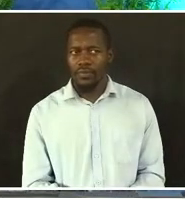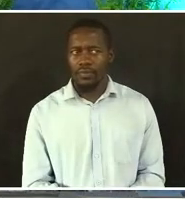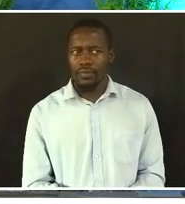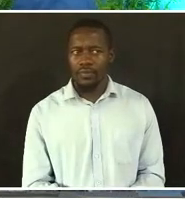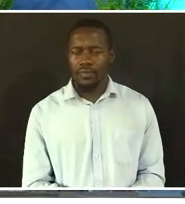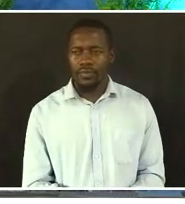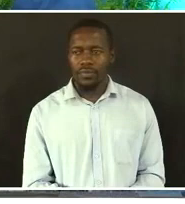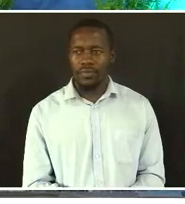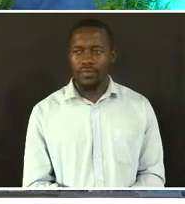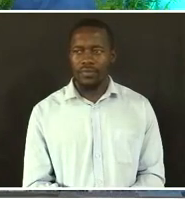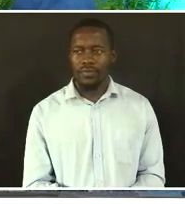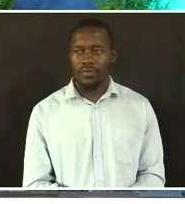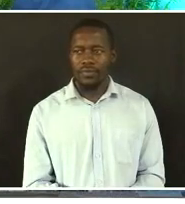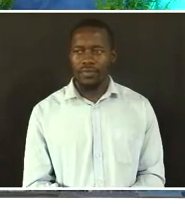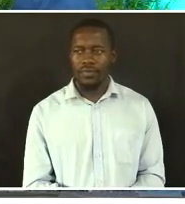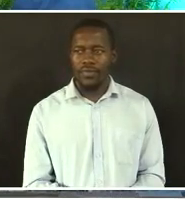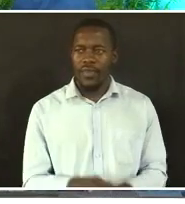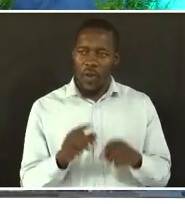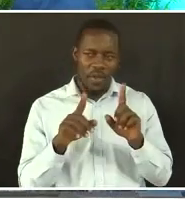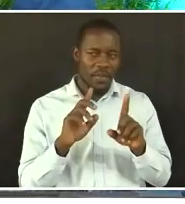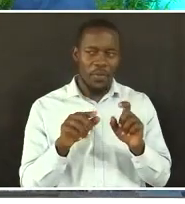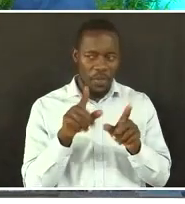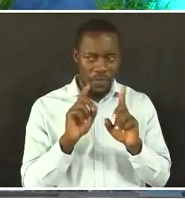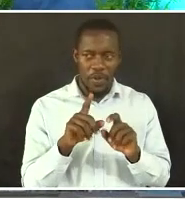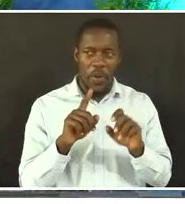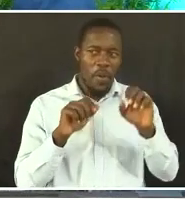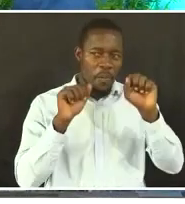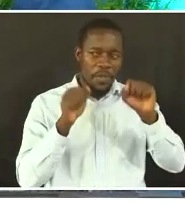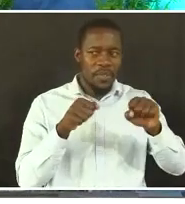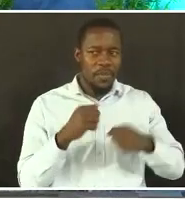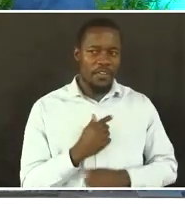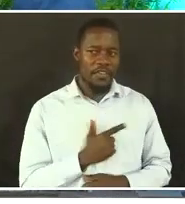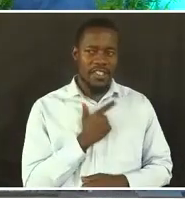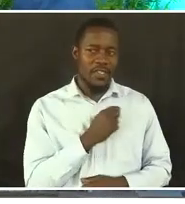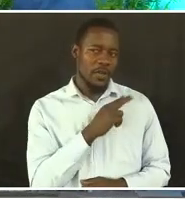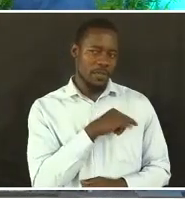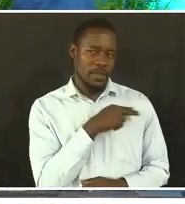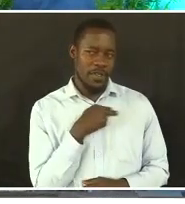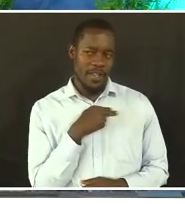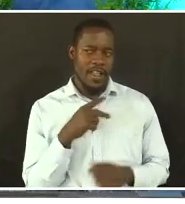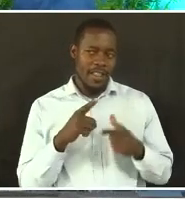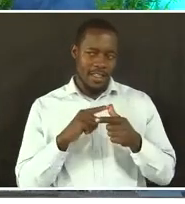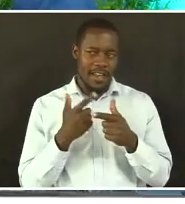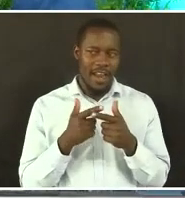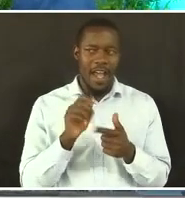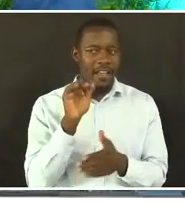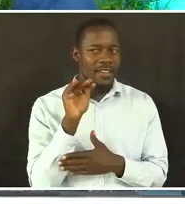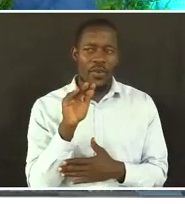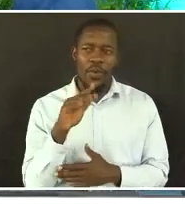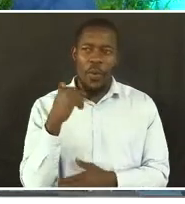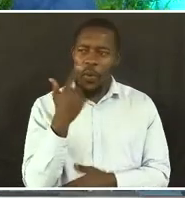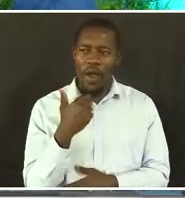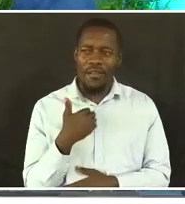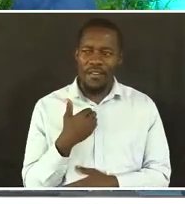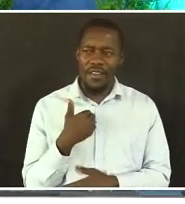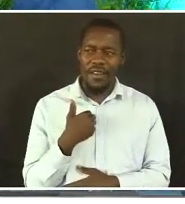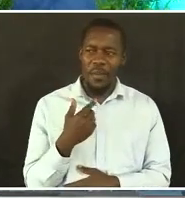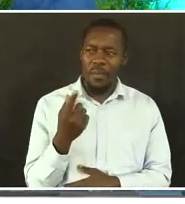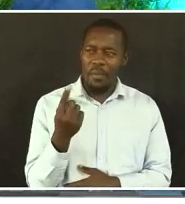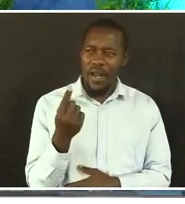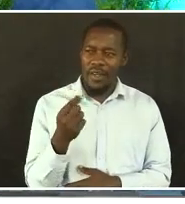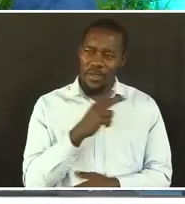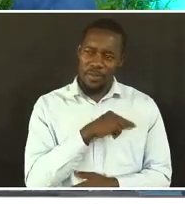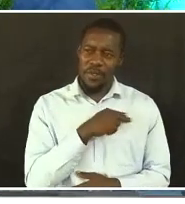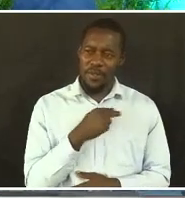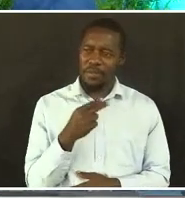hospital bill? I want to offset part of the bill. That is ministry. We can do much. Just walk